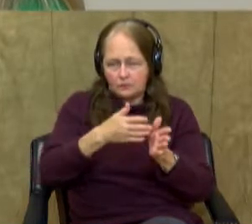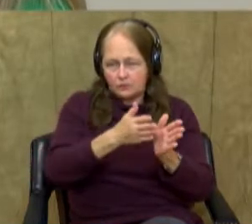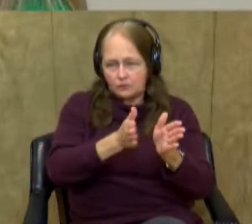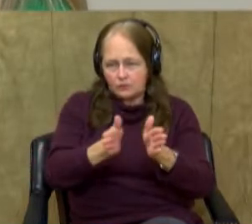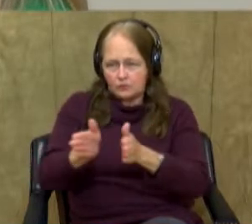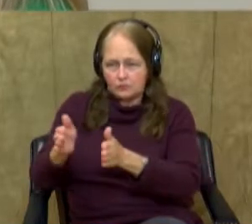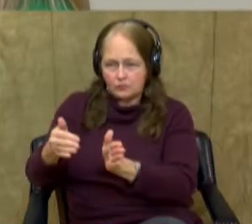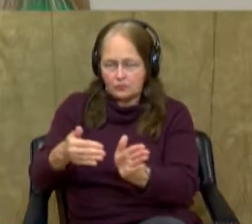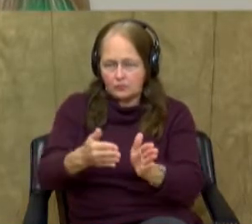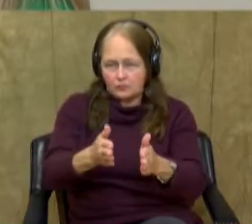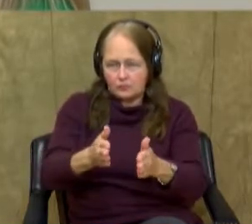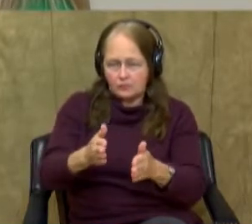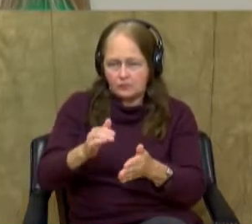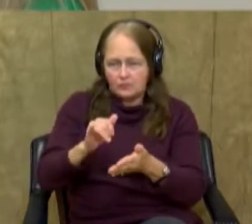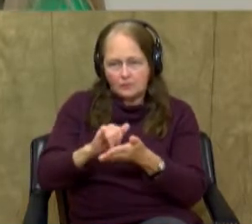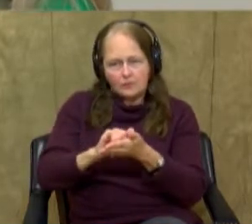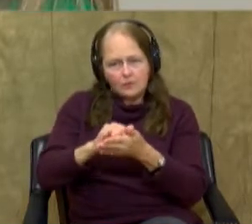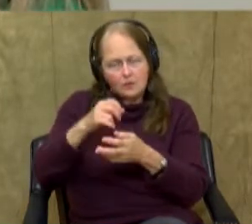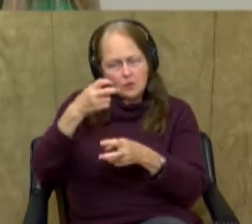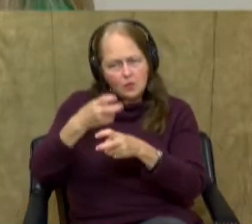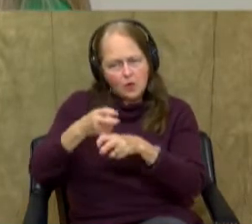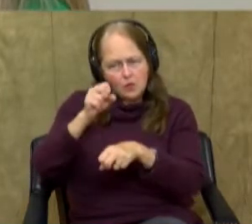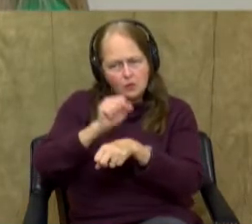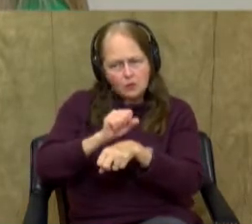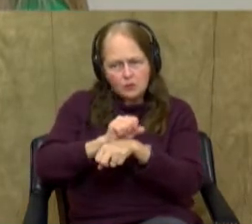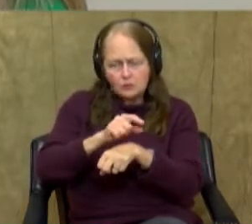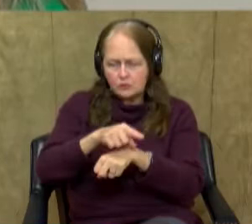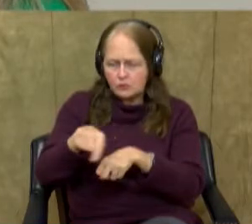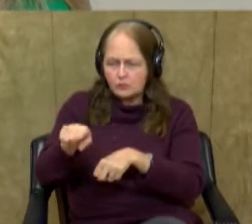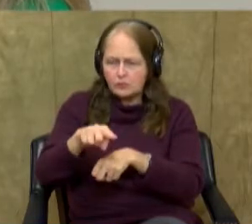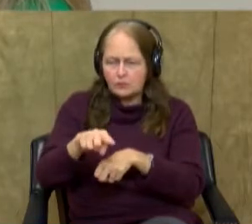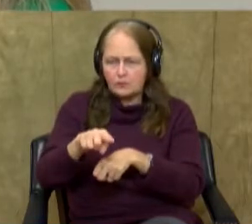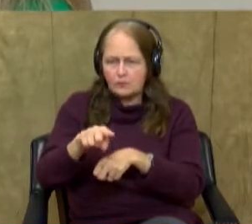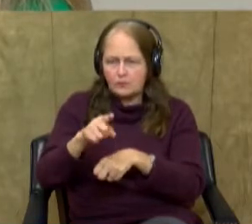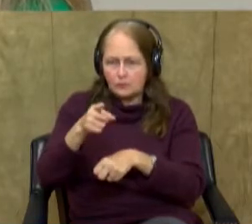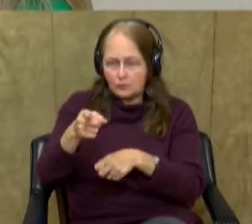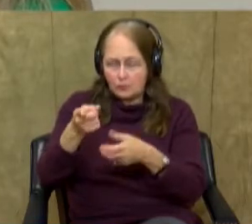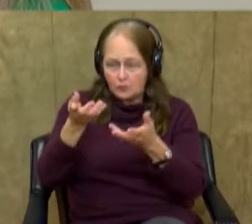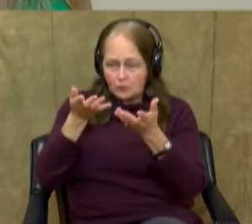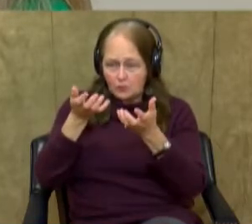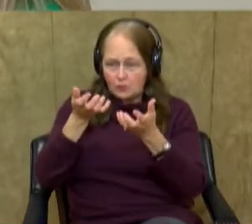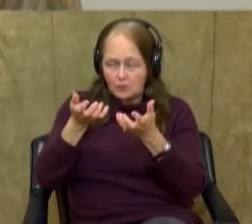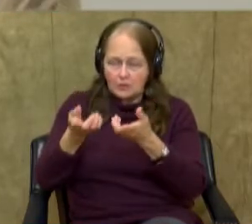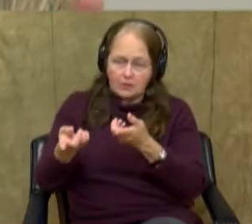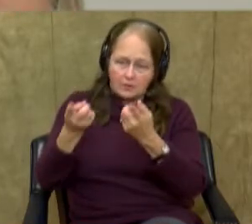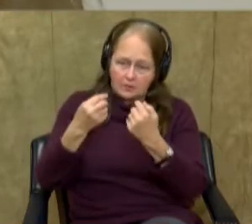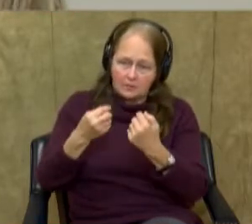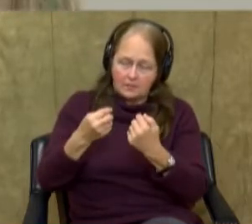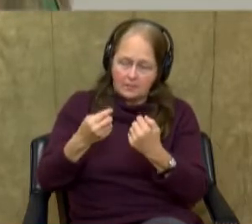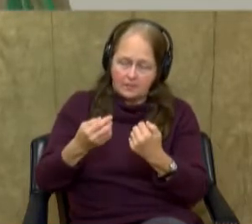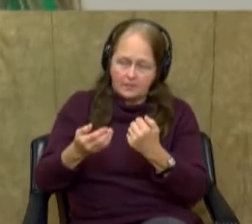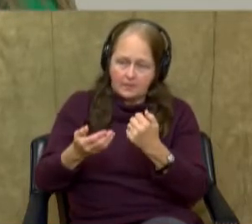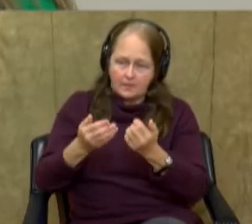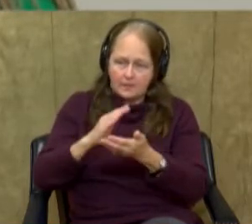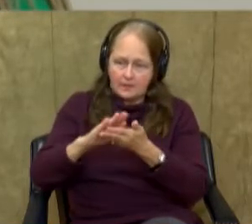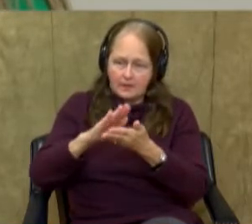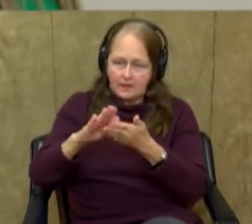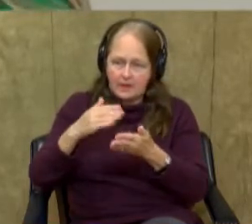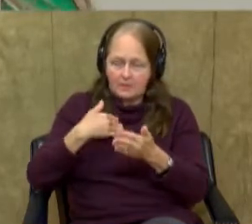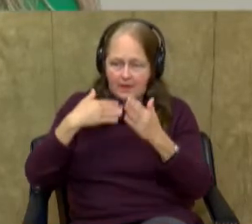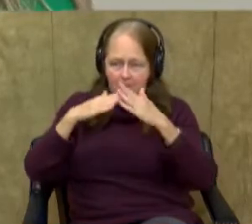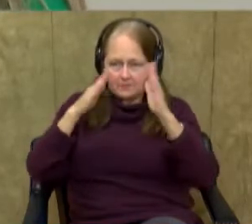them. "Oh, how tidy and hard-working you are," said Hermit Crab. "Would one of you be willing to come and help me clean my